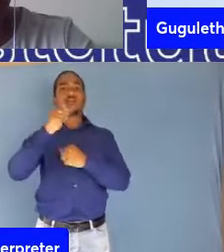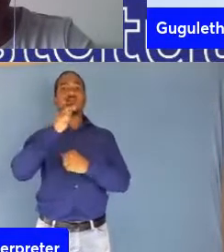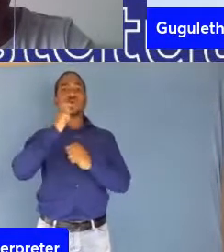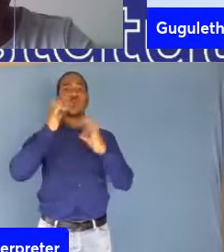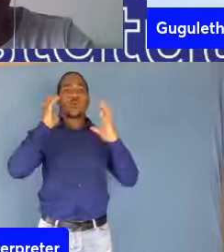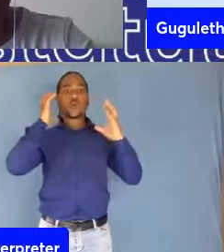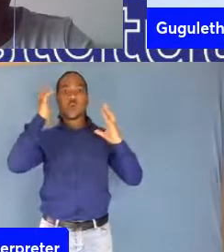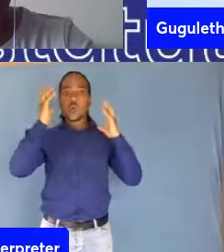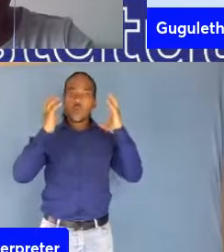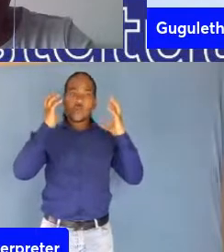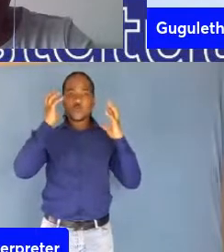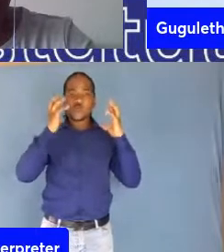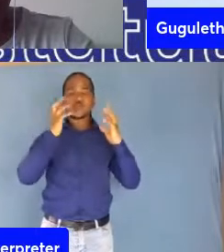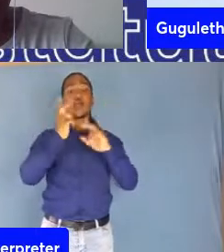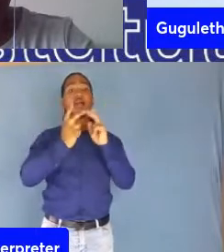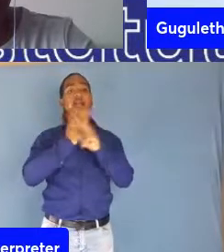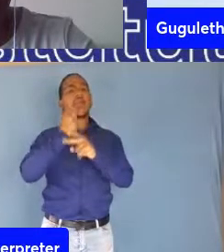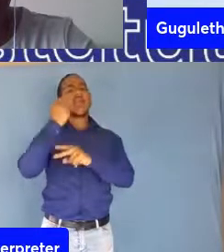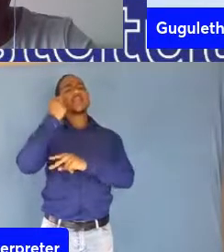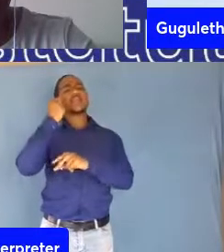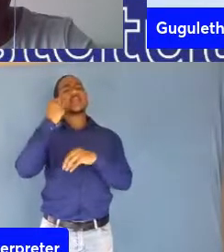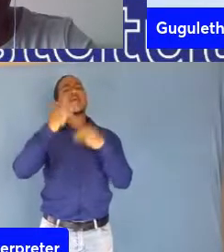this, because